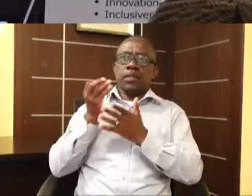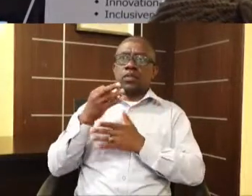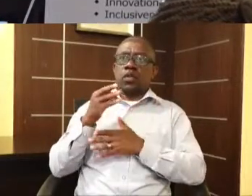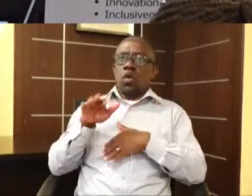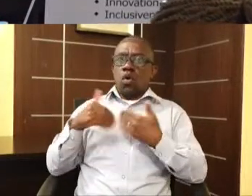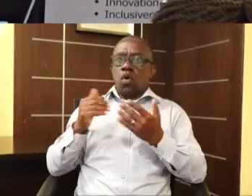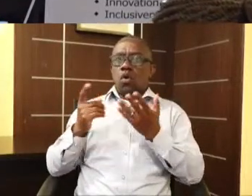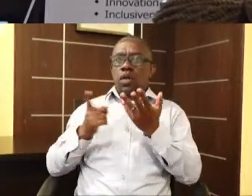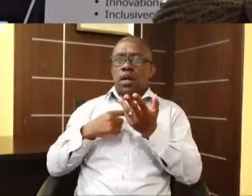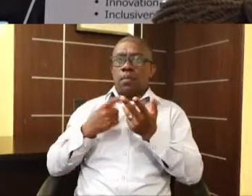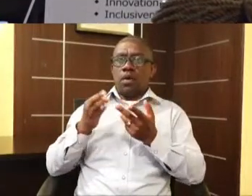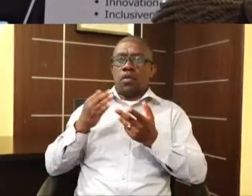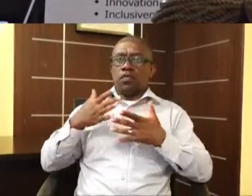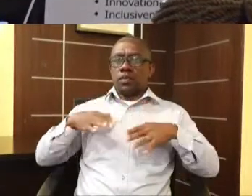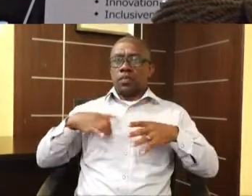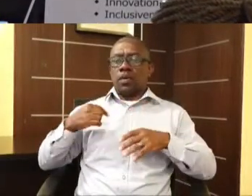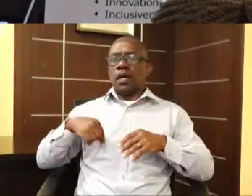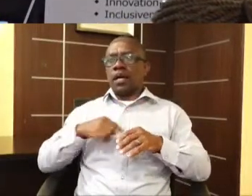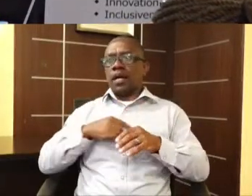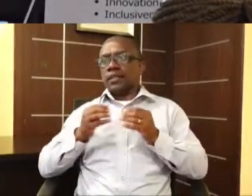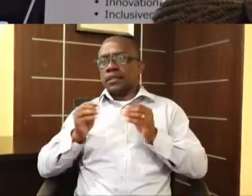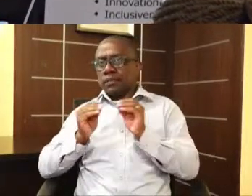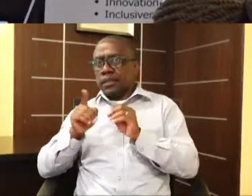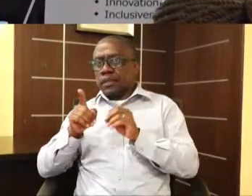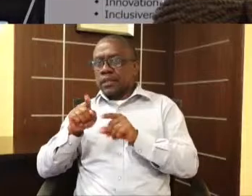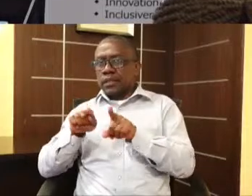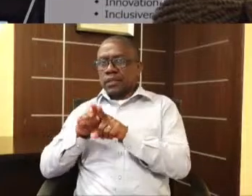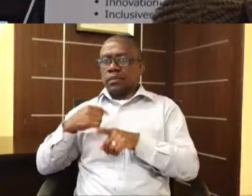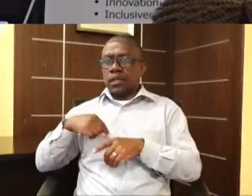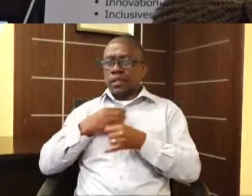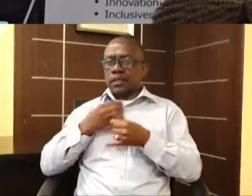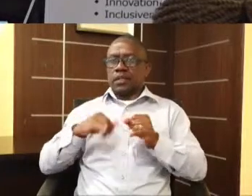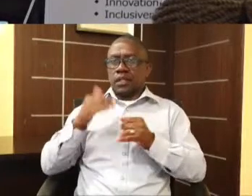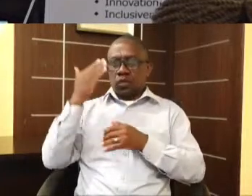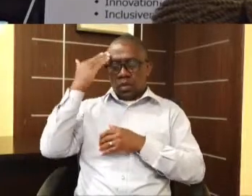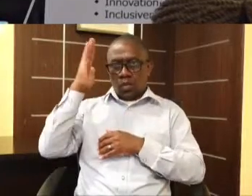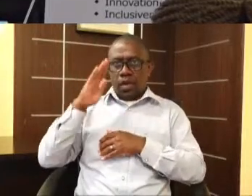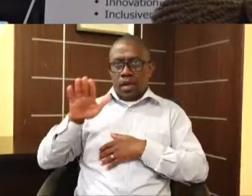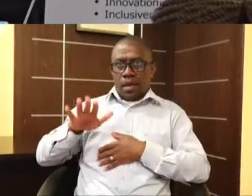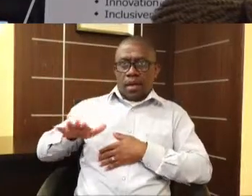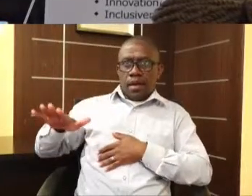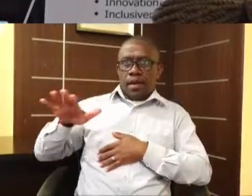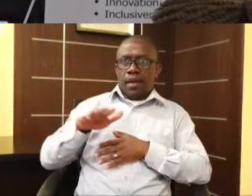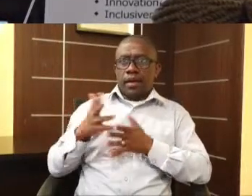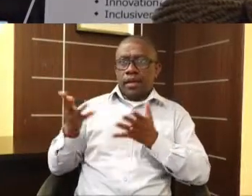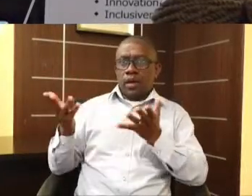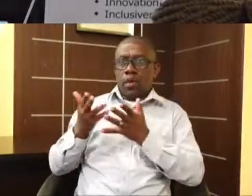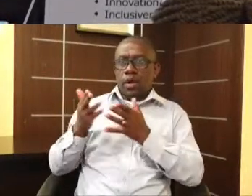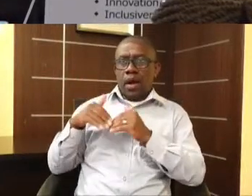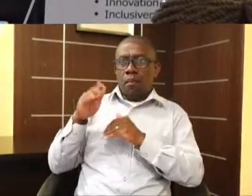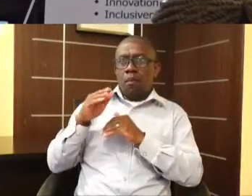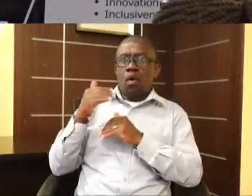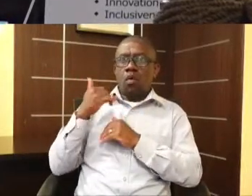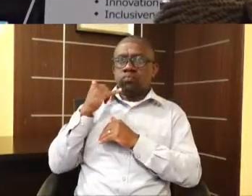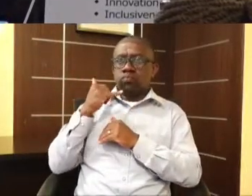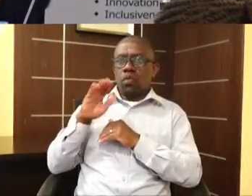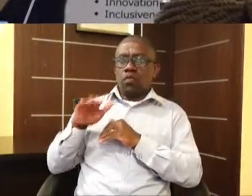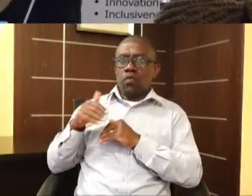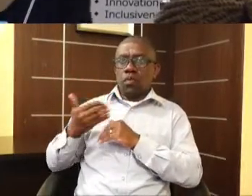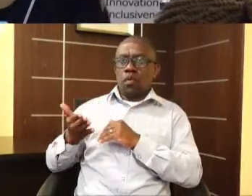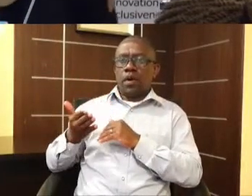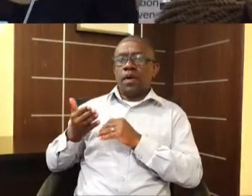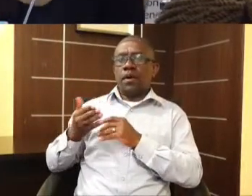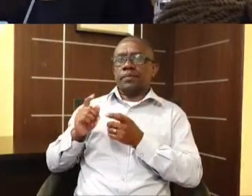far. But we also try to figure out what is the locality, like where are we getting most calls from, and what is the